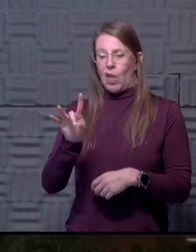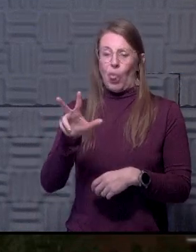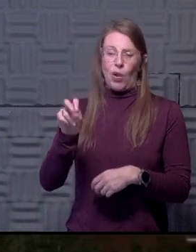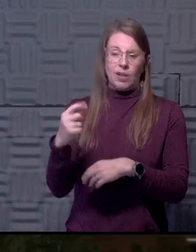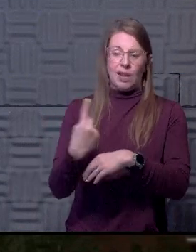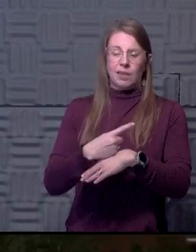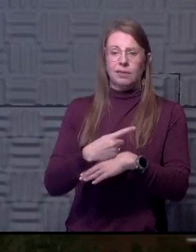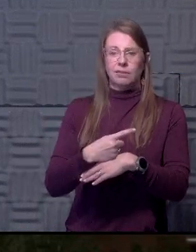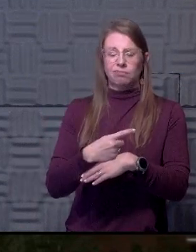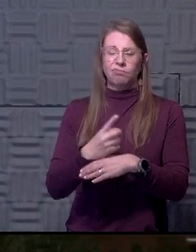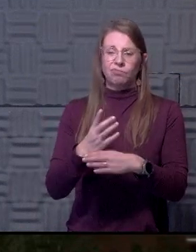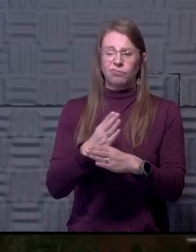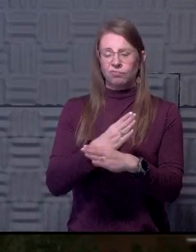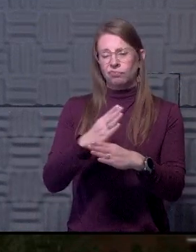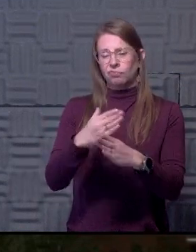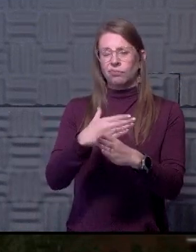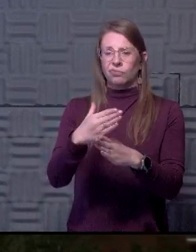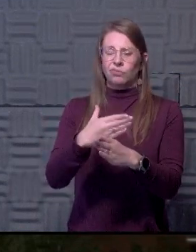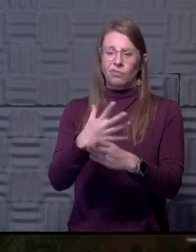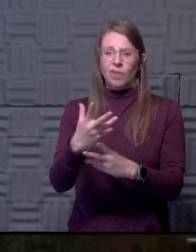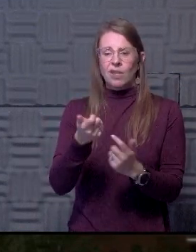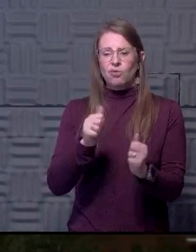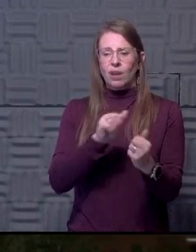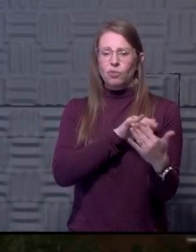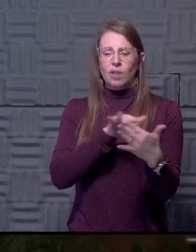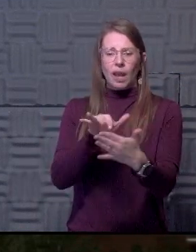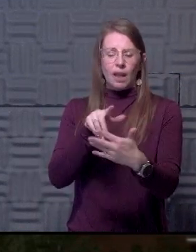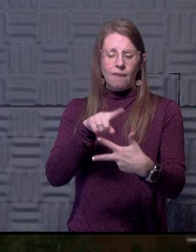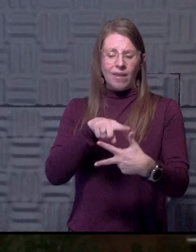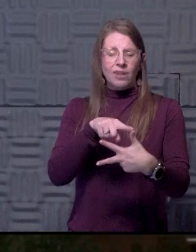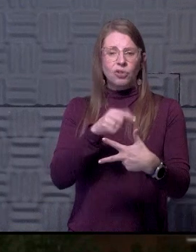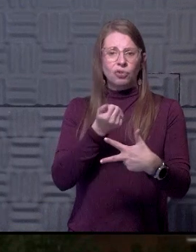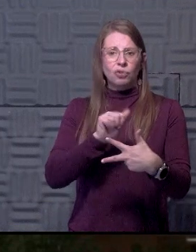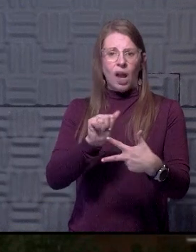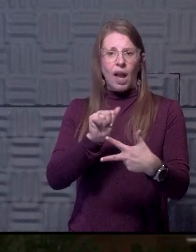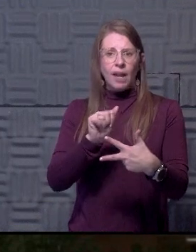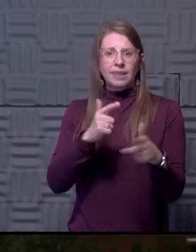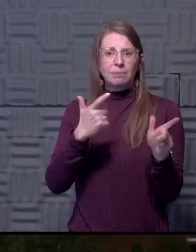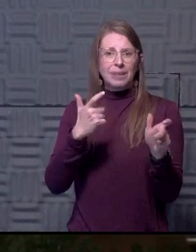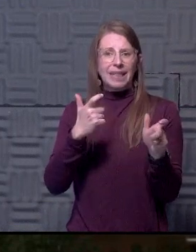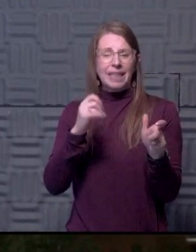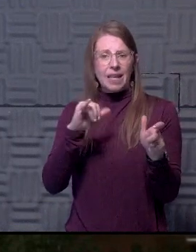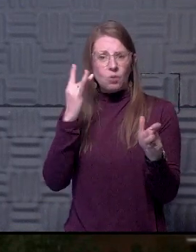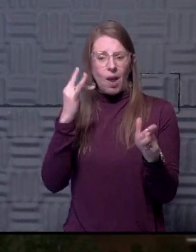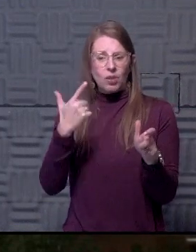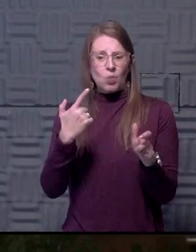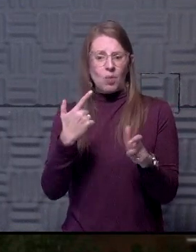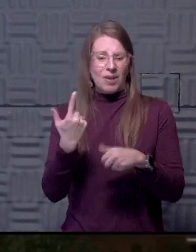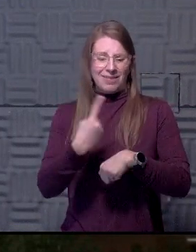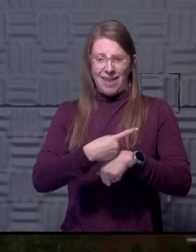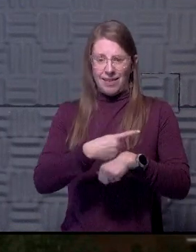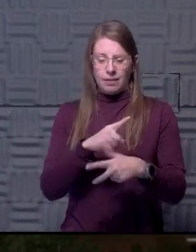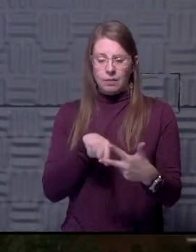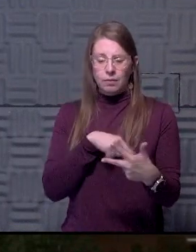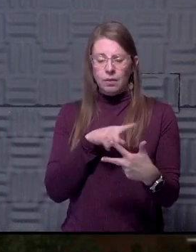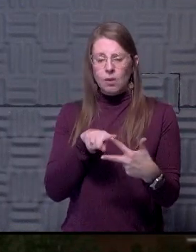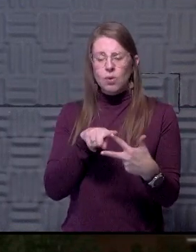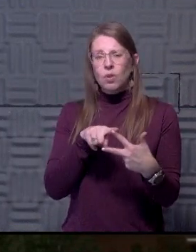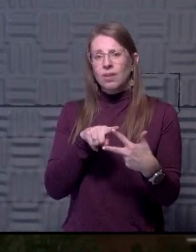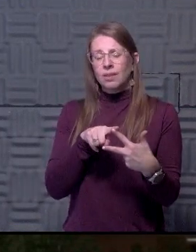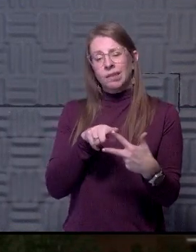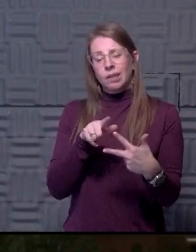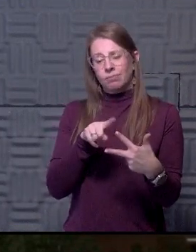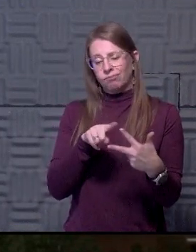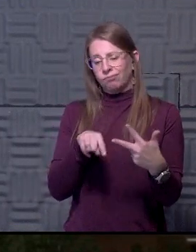probably there's a sweet spot, and that's what they try to study. Pfizer was trying to go for speed. That's why they did 21 days. And Moderna and the